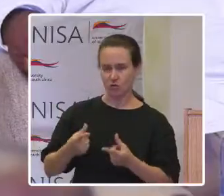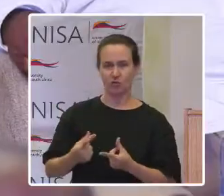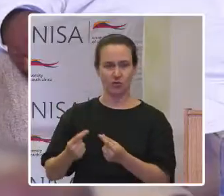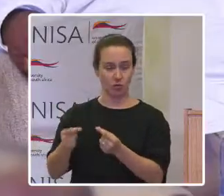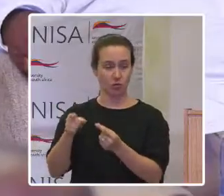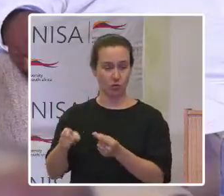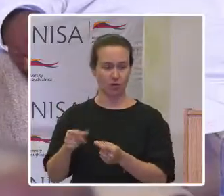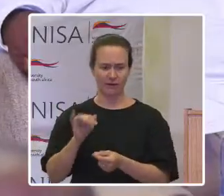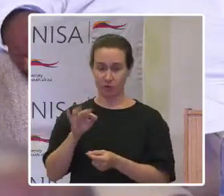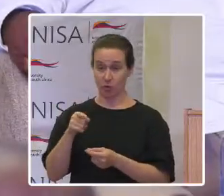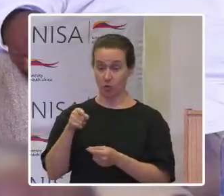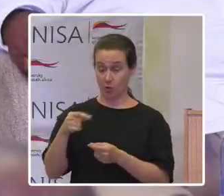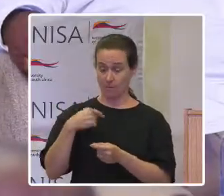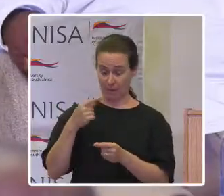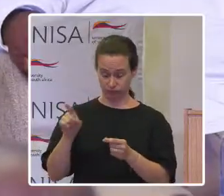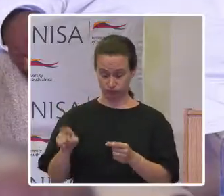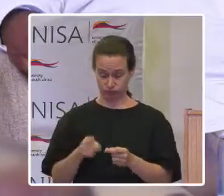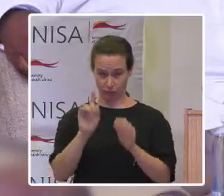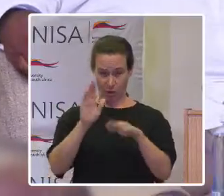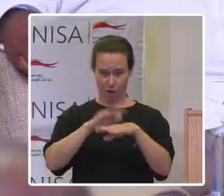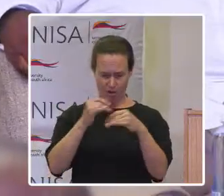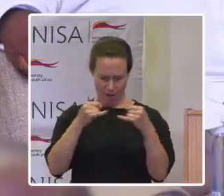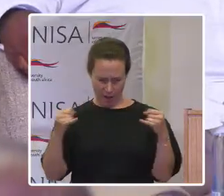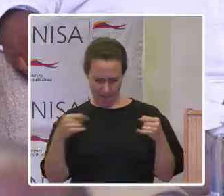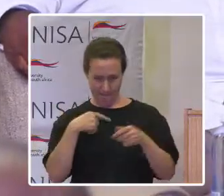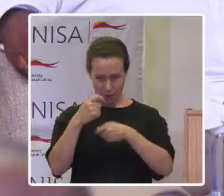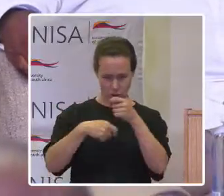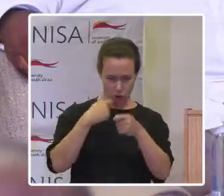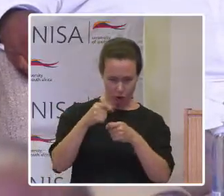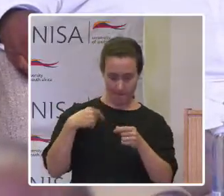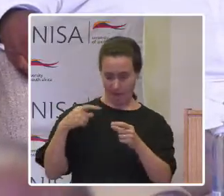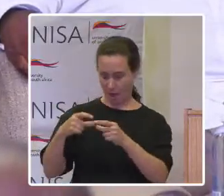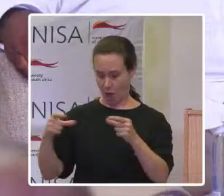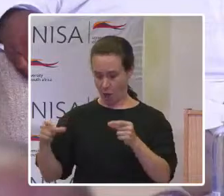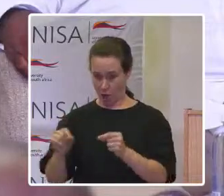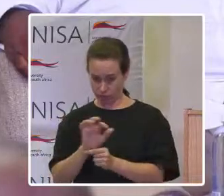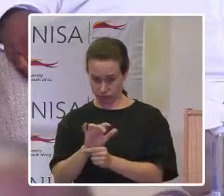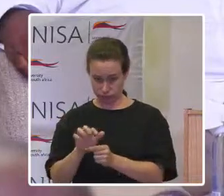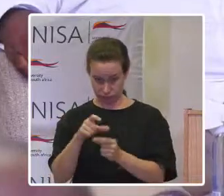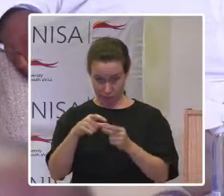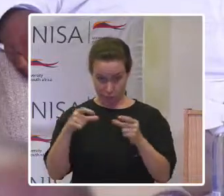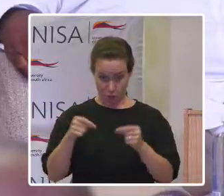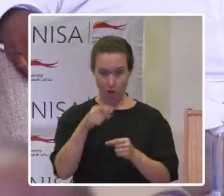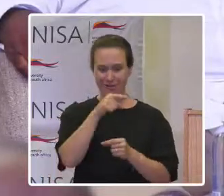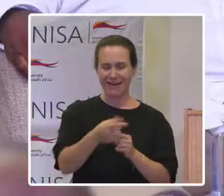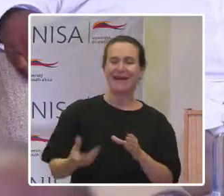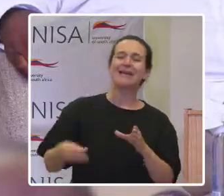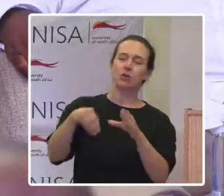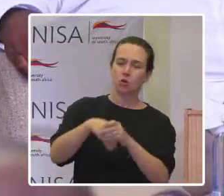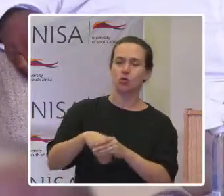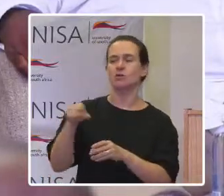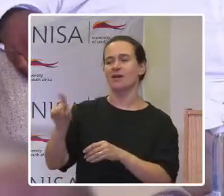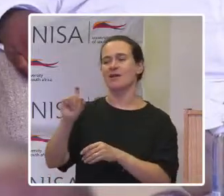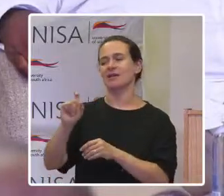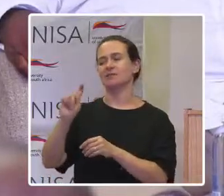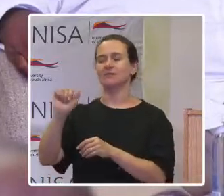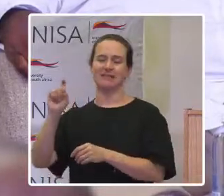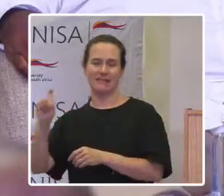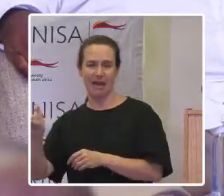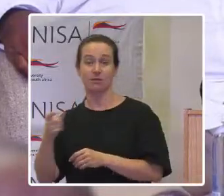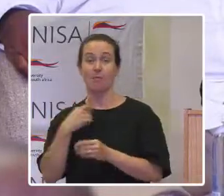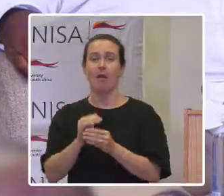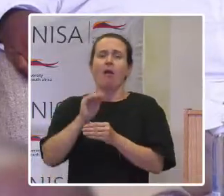When you check out your card, already they include the customs duties in it. You no longer pay